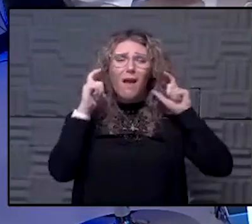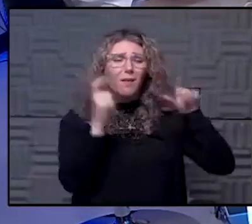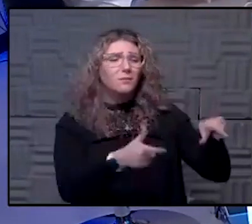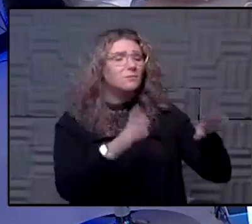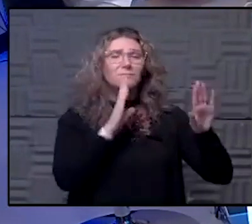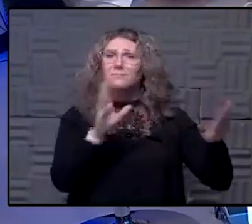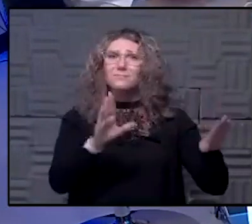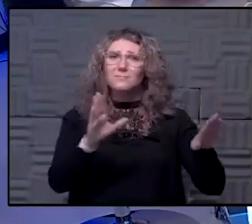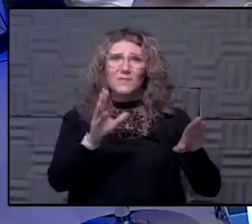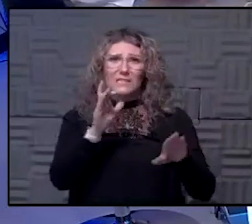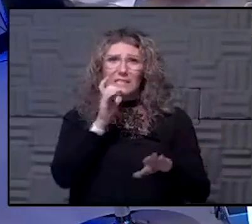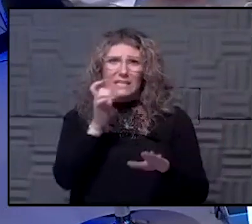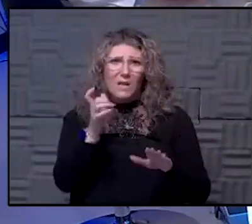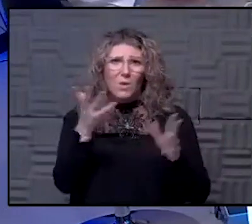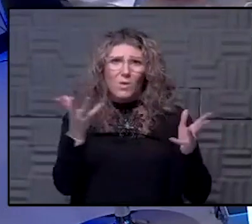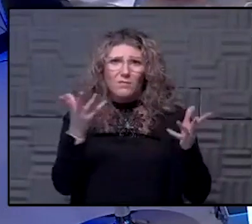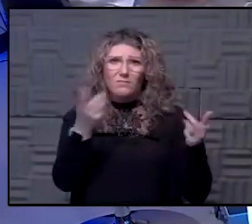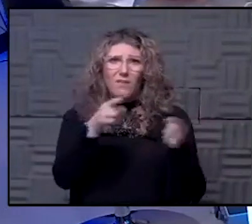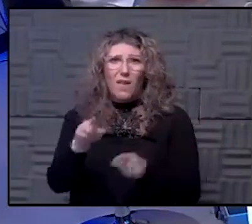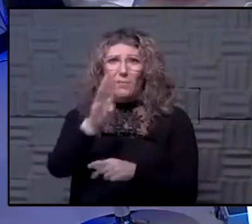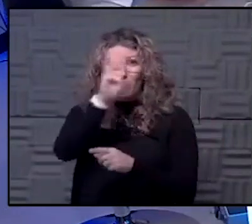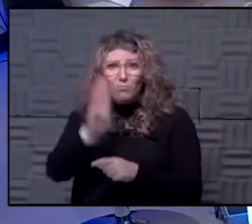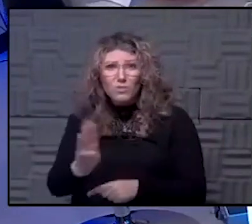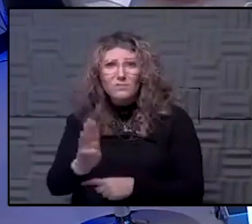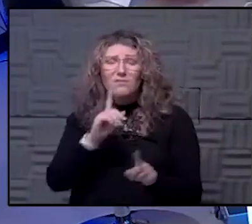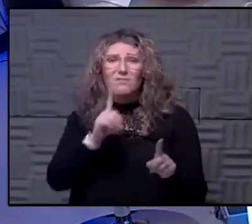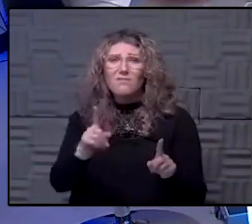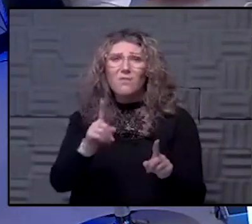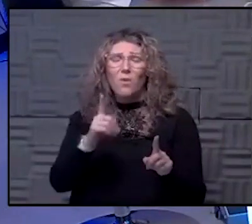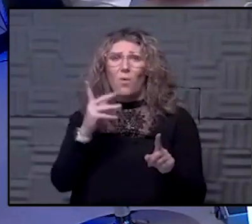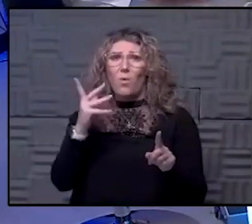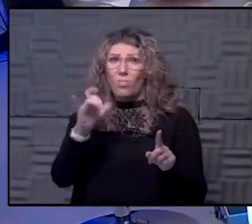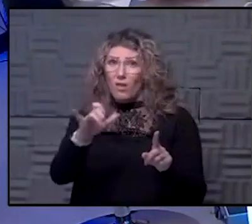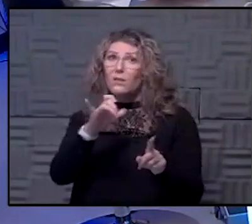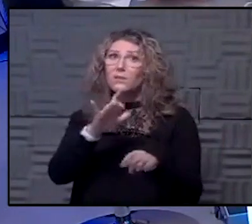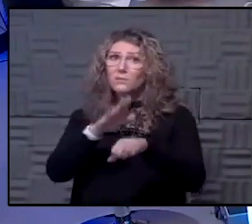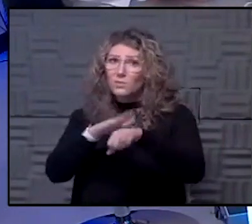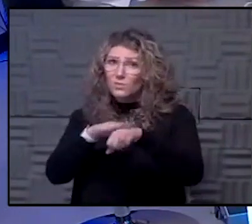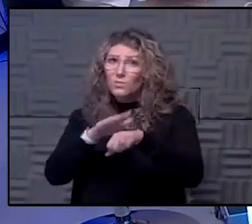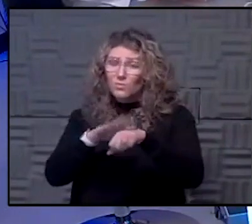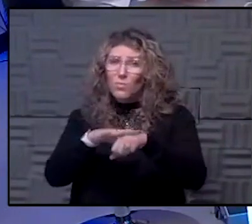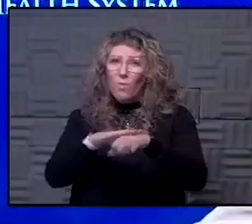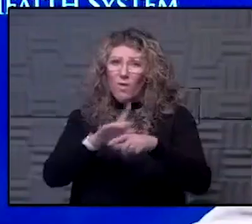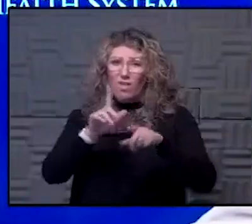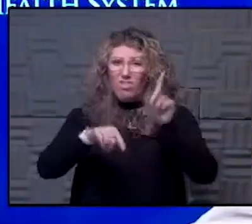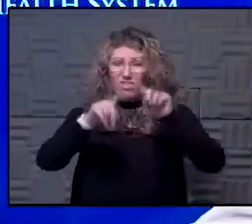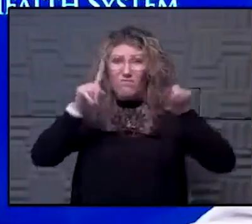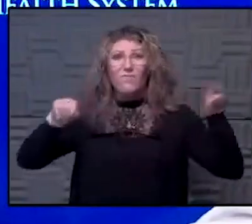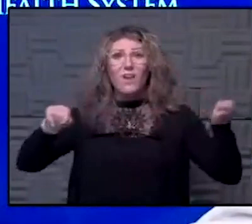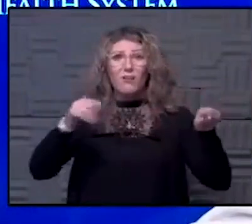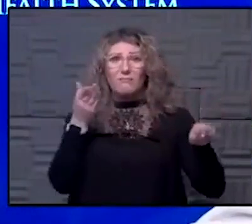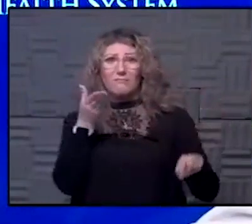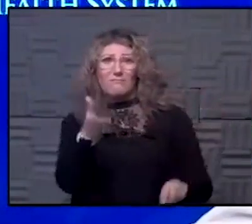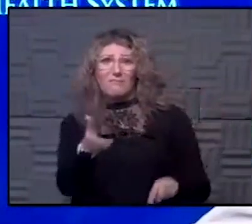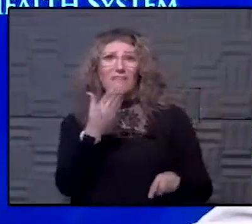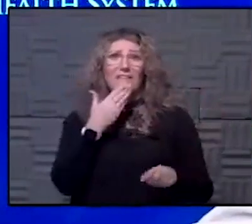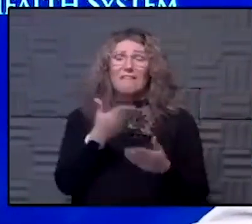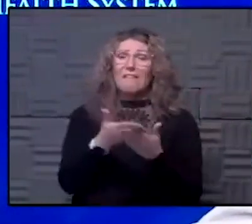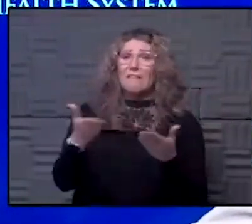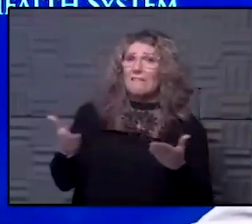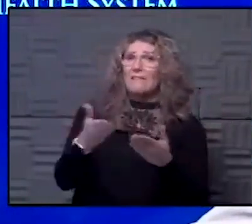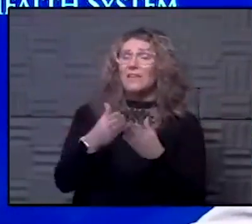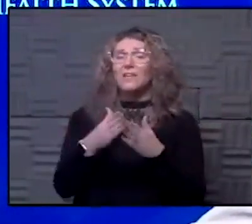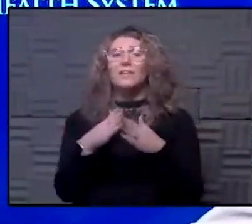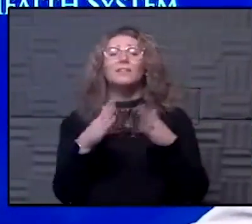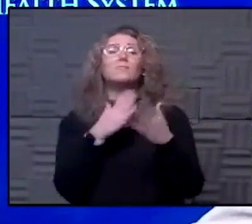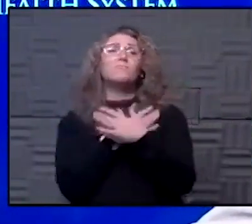going on down in Brazil right now, right? Let that be a warning to you. The variants are out there. Things started to relax a little bit. They